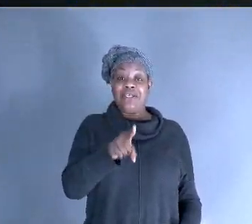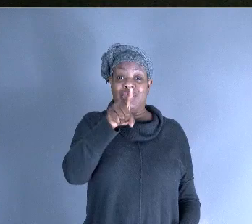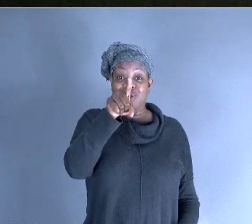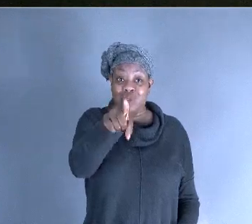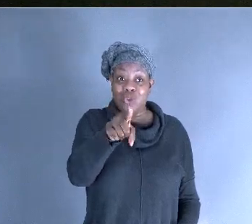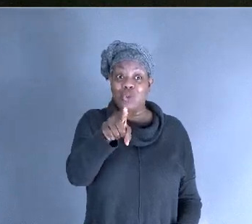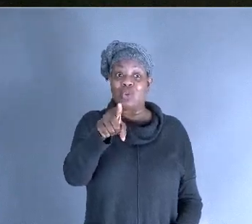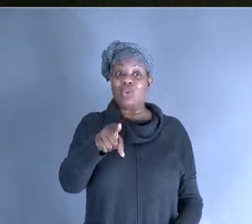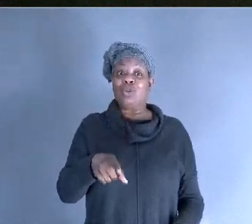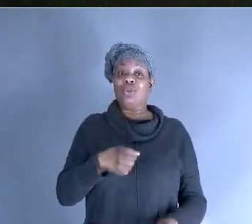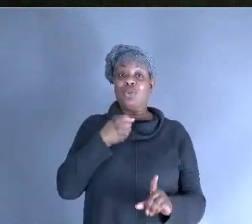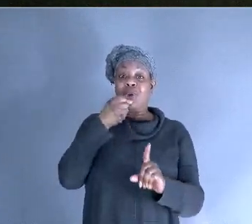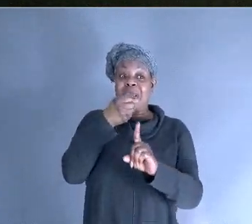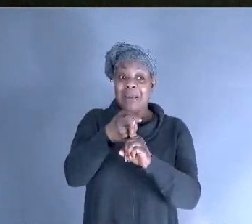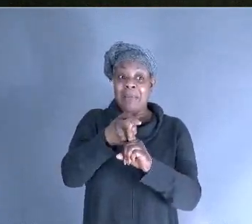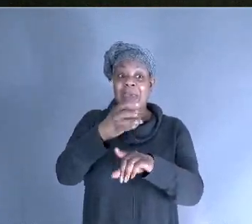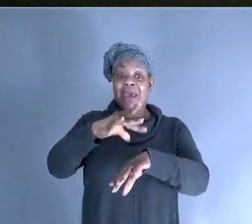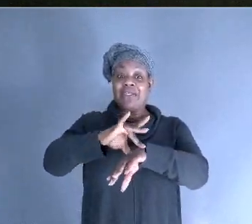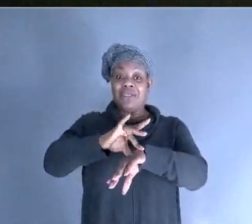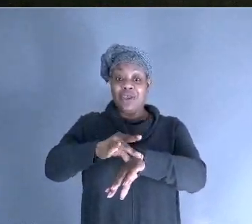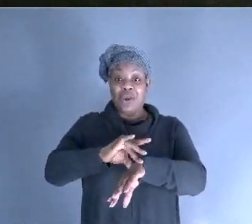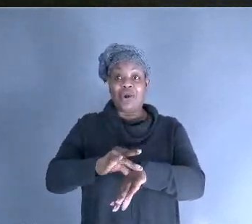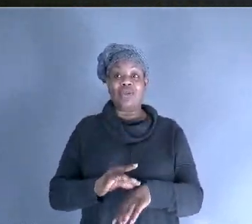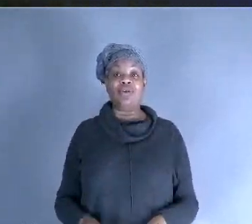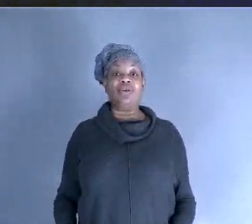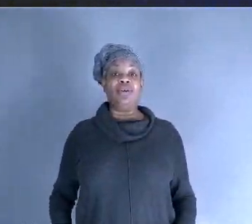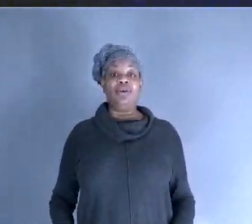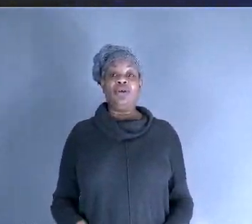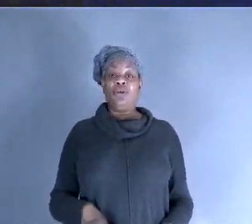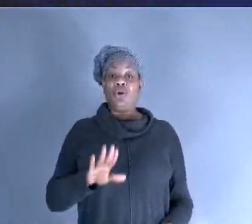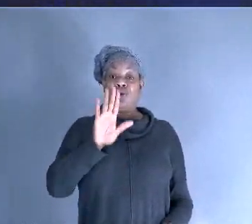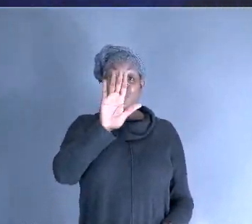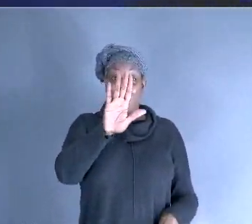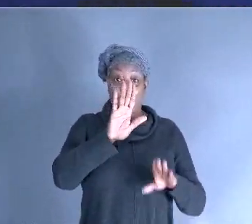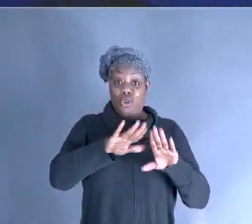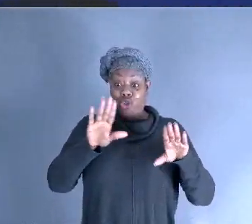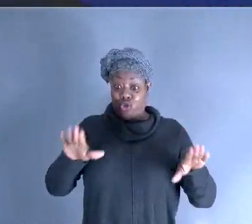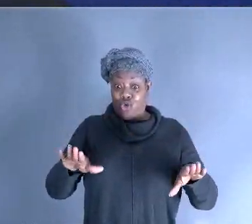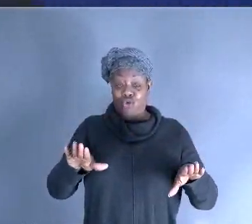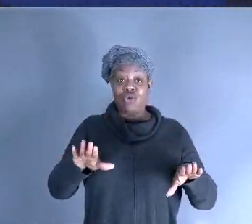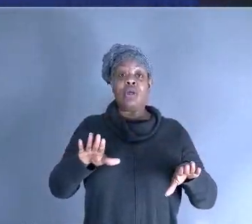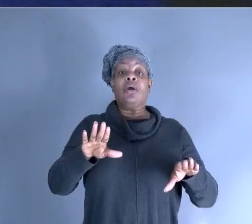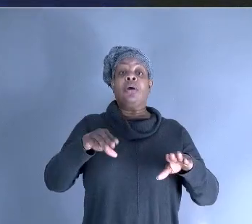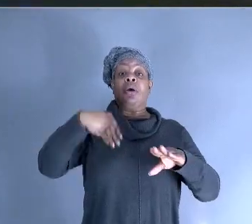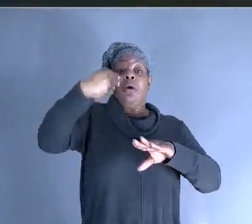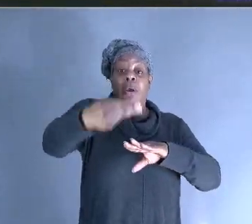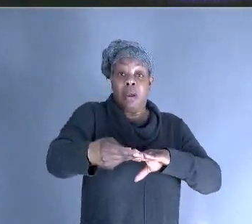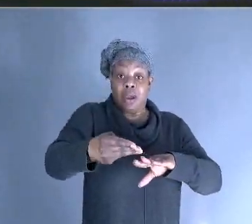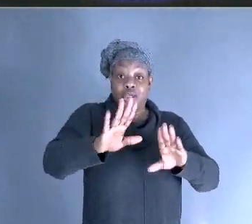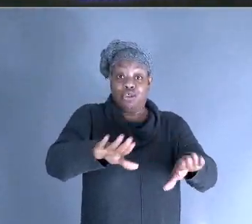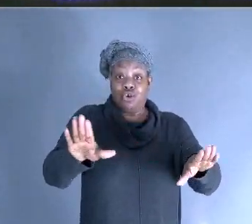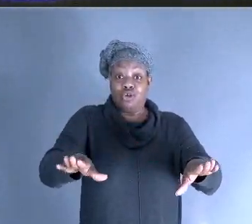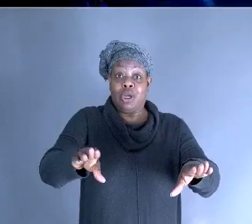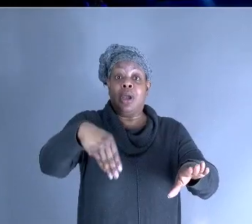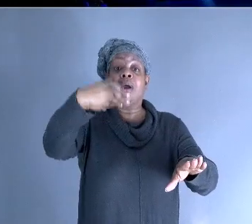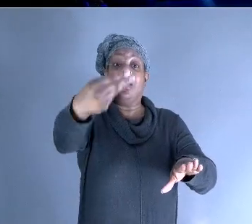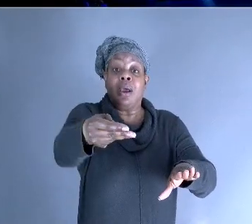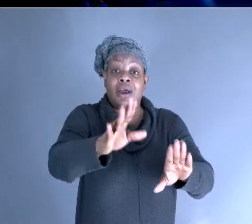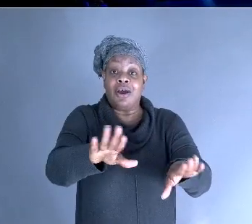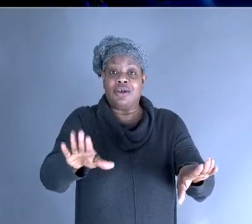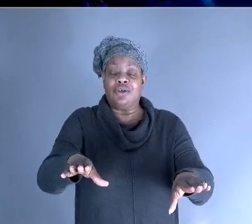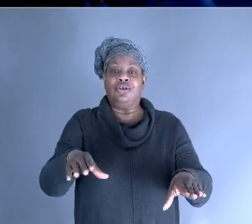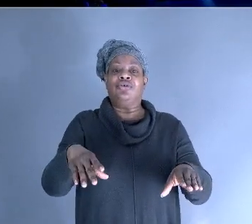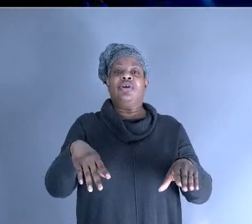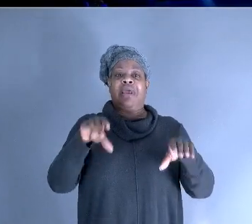so that your children and your children's children can walk in the blessings and the blueprint and the legacy that has been